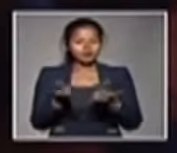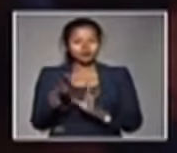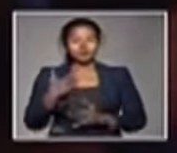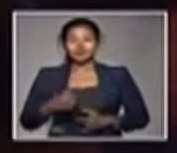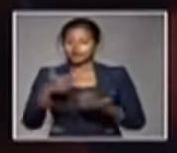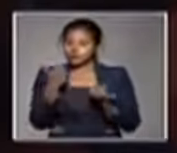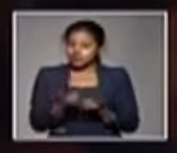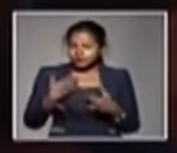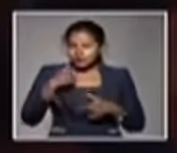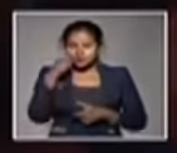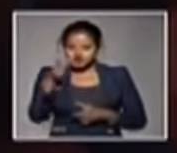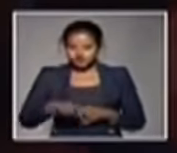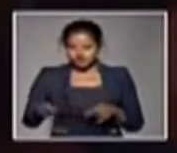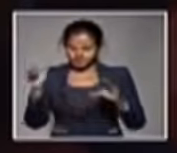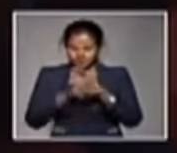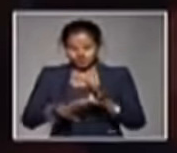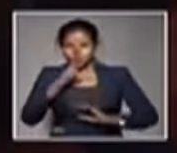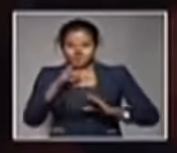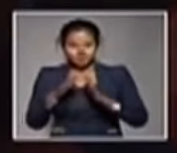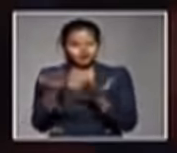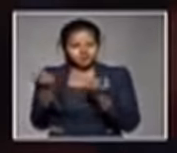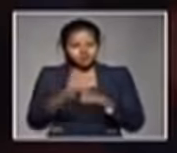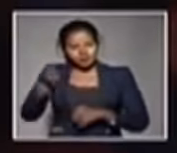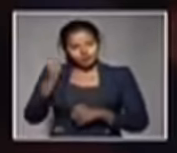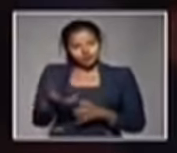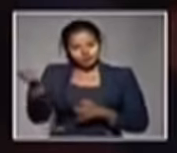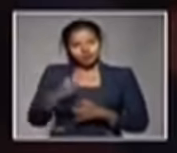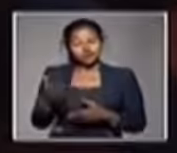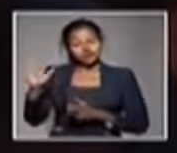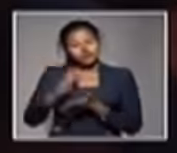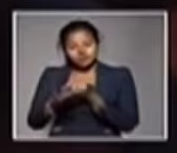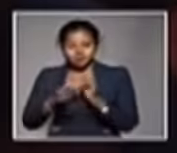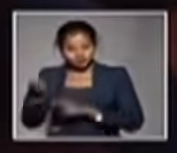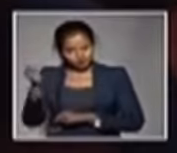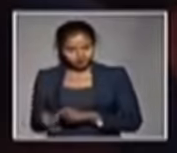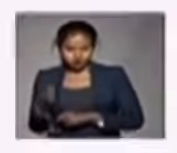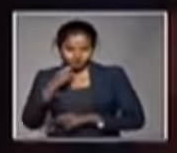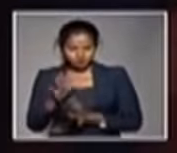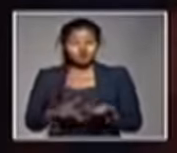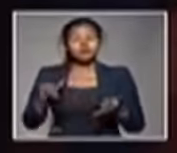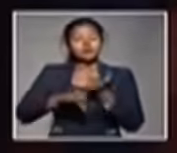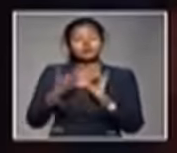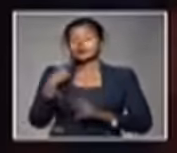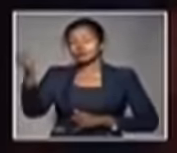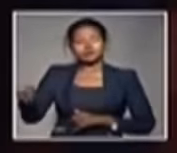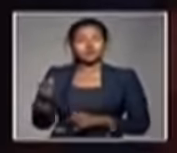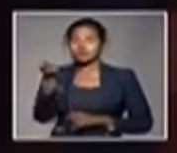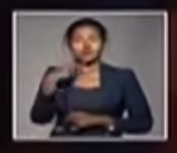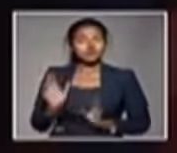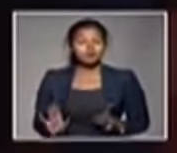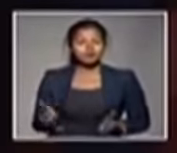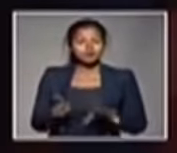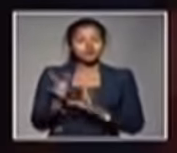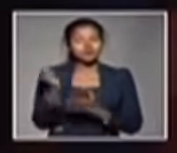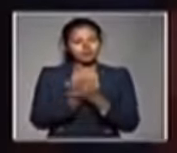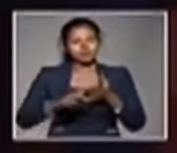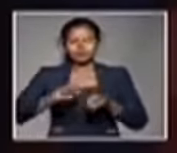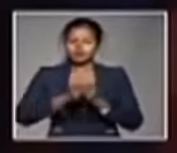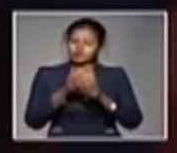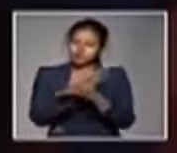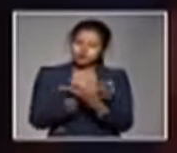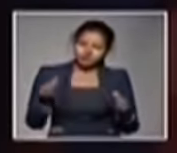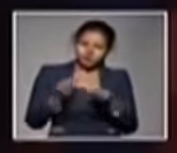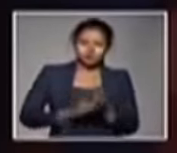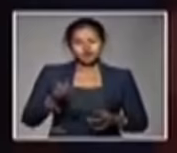to interfere with the judiciary to obtain an order in one's favour? What did Shani say? He said everything has been sorted out and asked him to